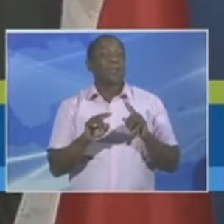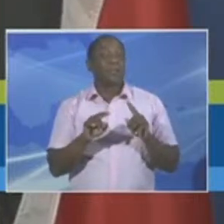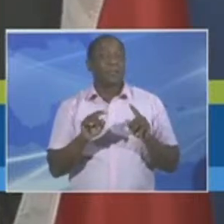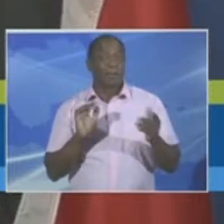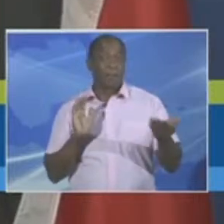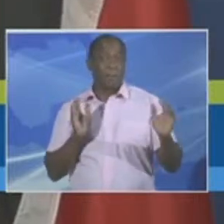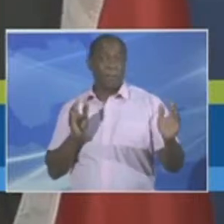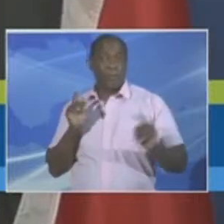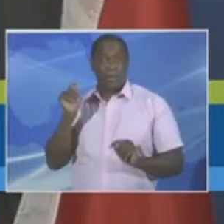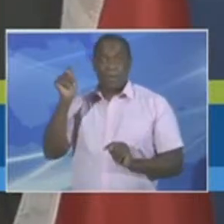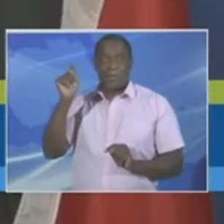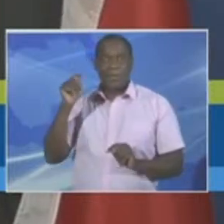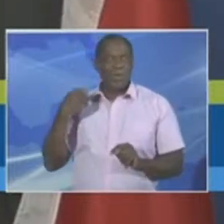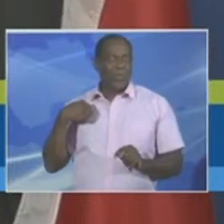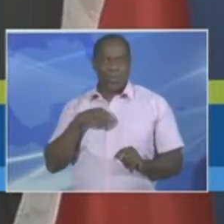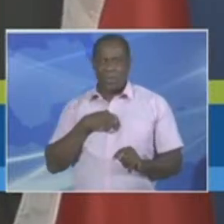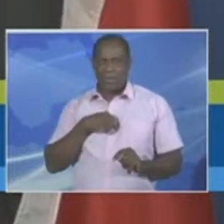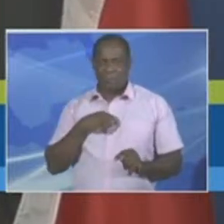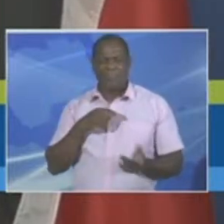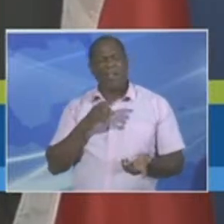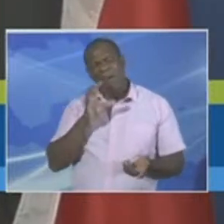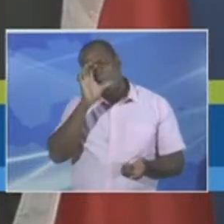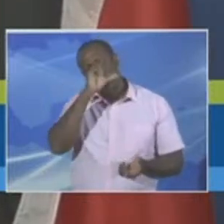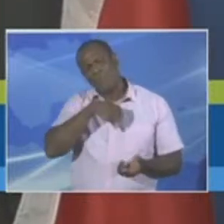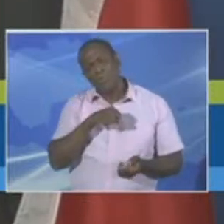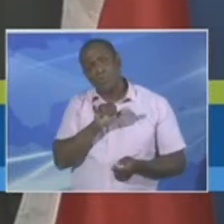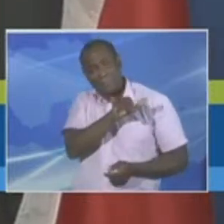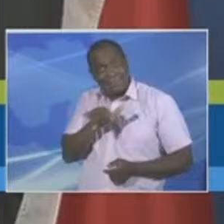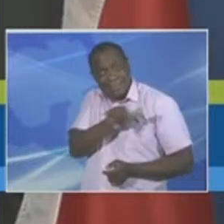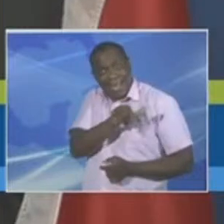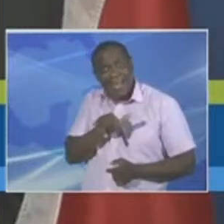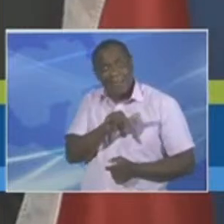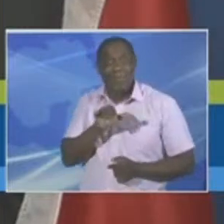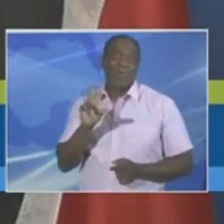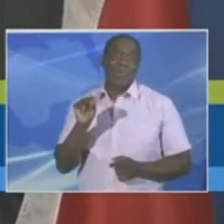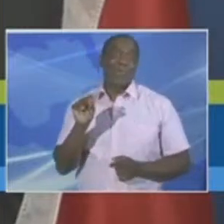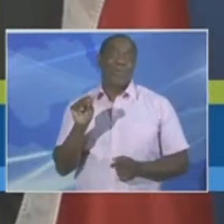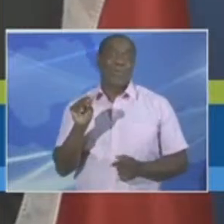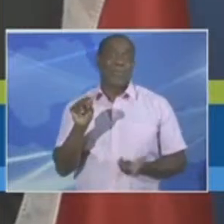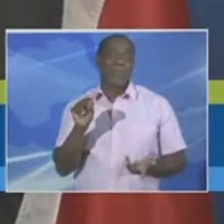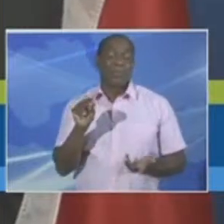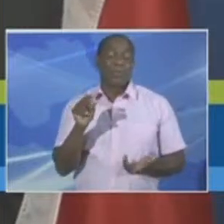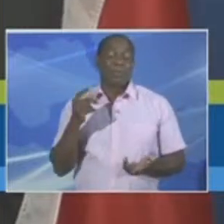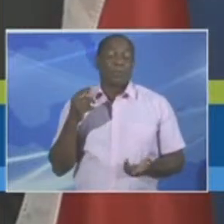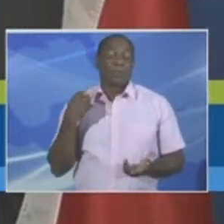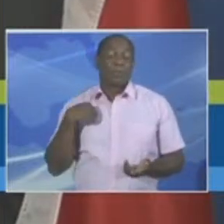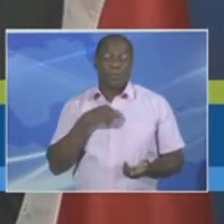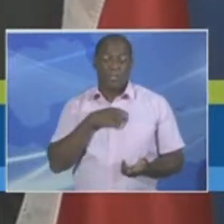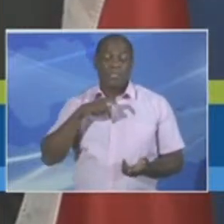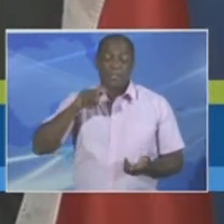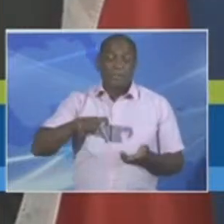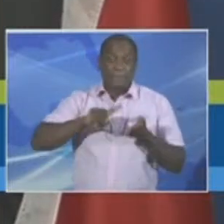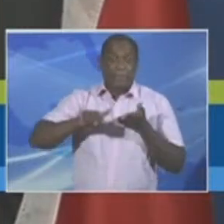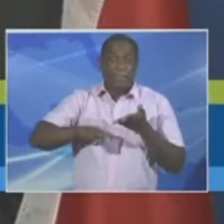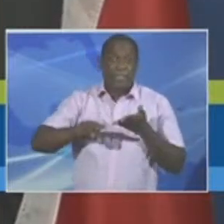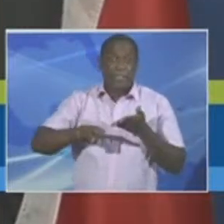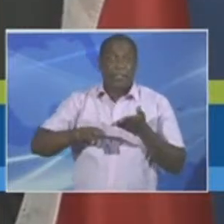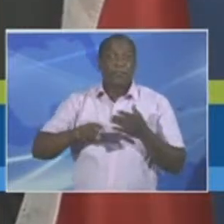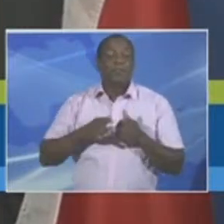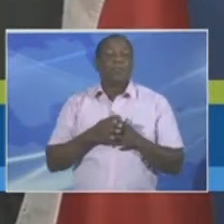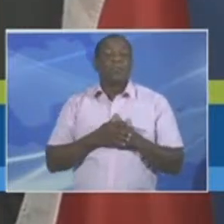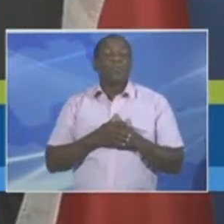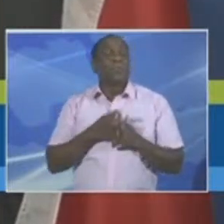of illness. Not an elimination, as Dr. Trotman has just confirmed, but a reduction, a significant